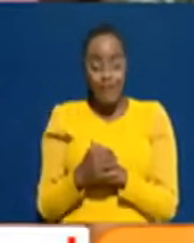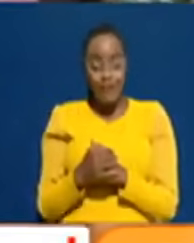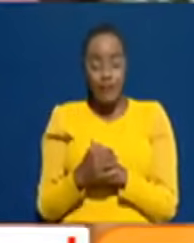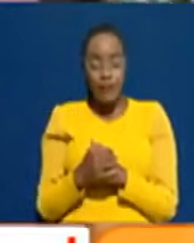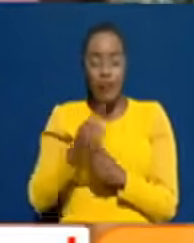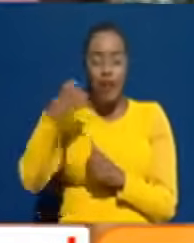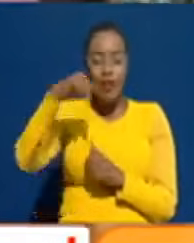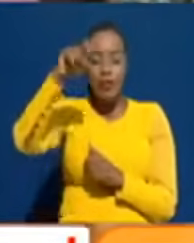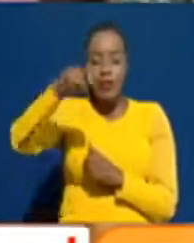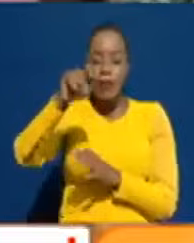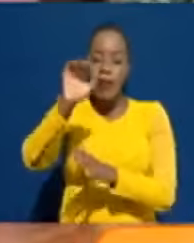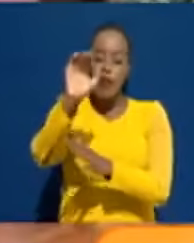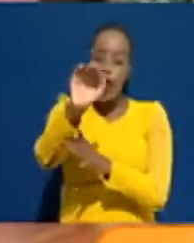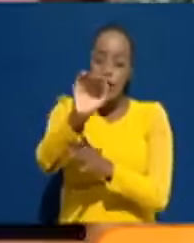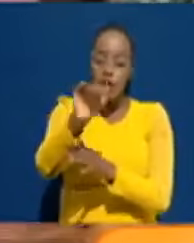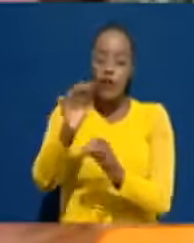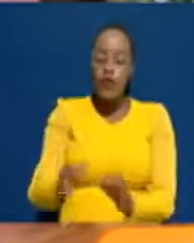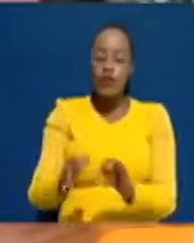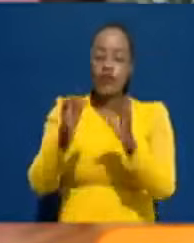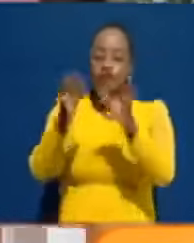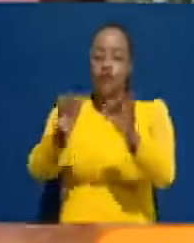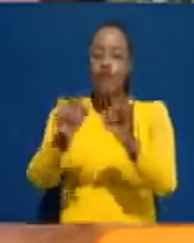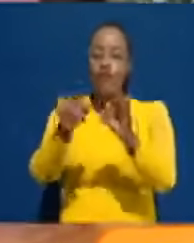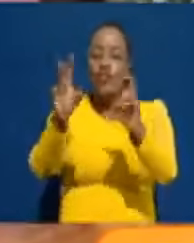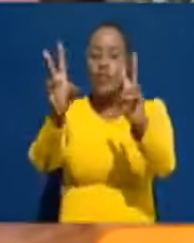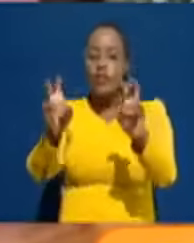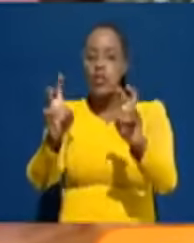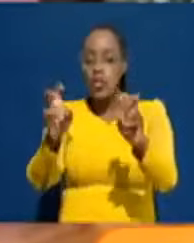that we should seek for your for the adjournment of this matter